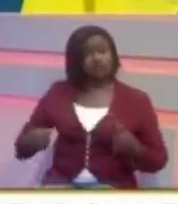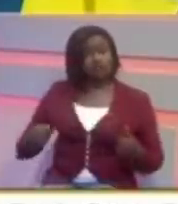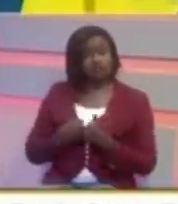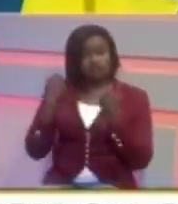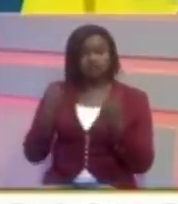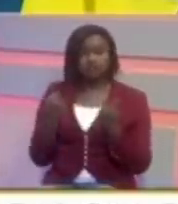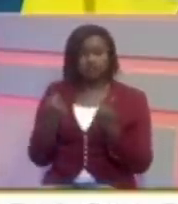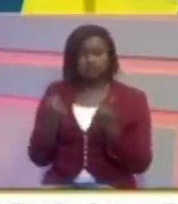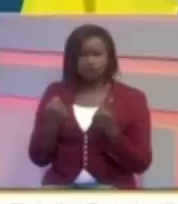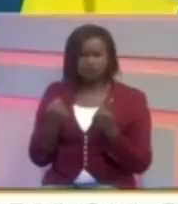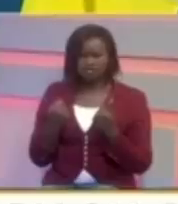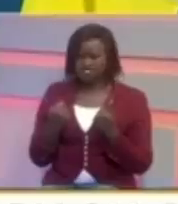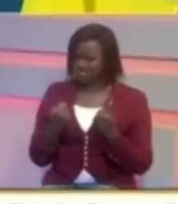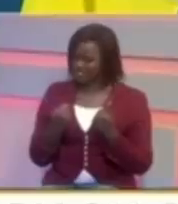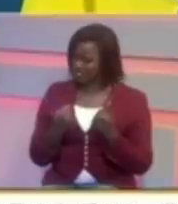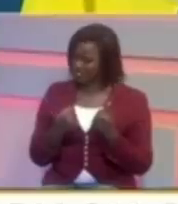empire,